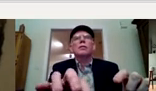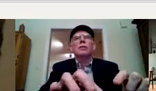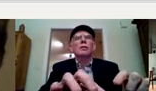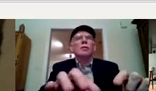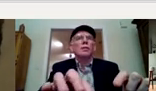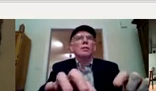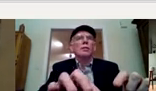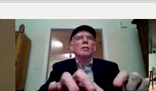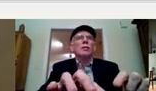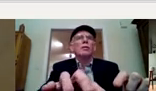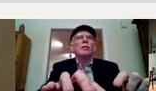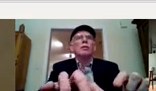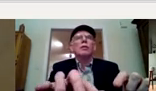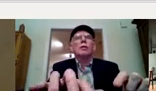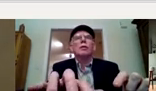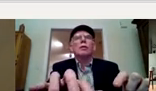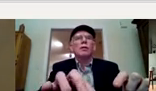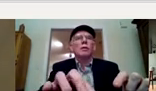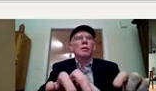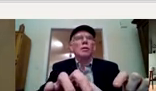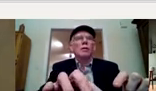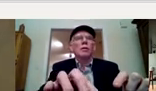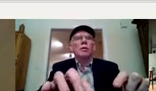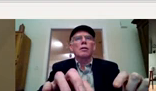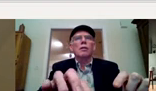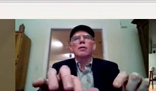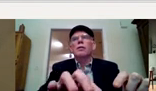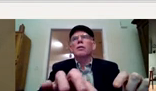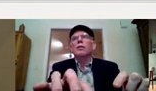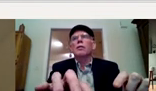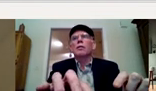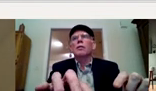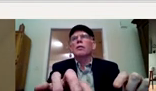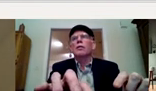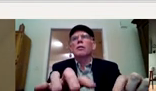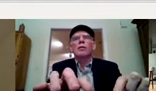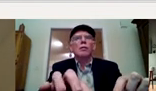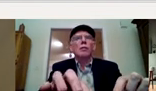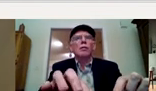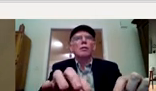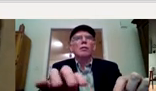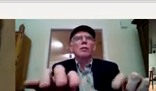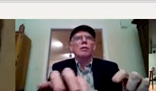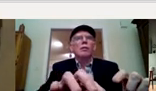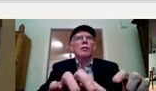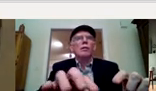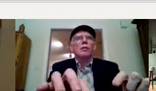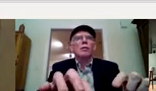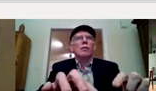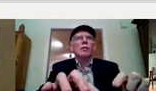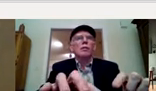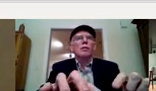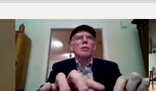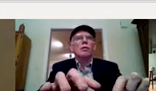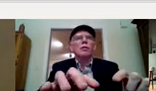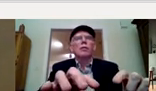go to the next slide. I'll do this with alacrity because I know we're getting late, and I know there will be lots of opportunity